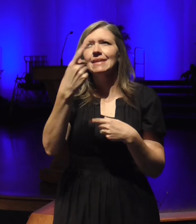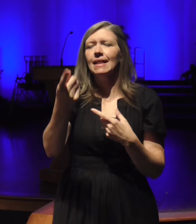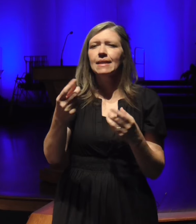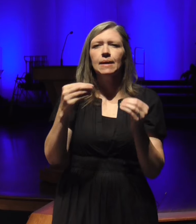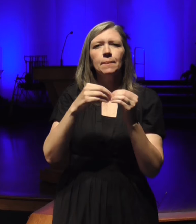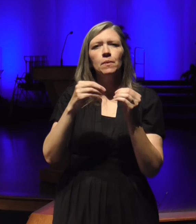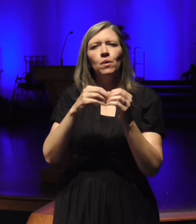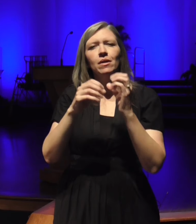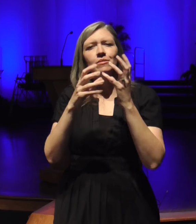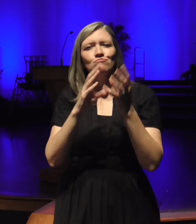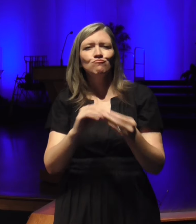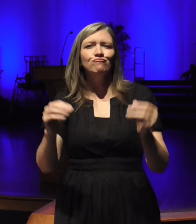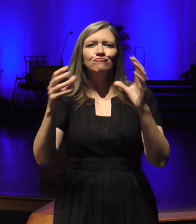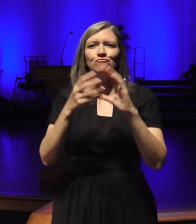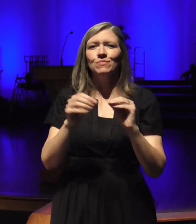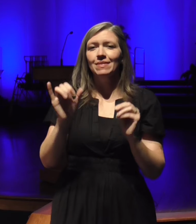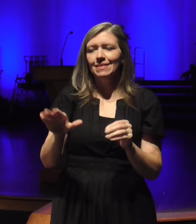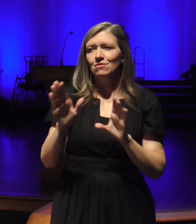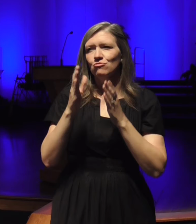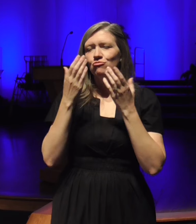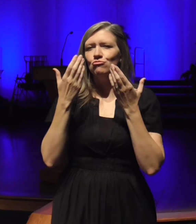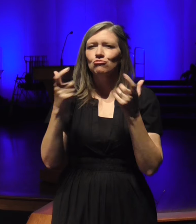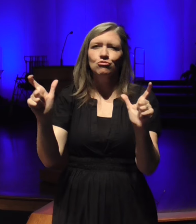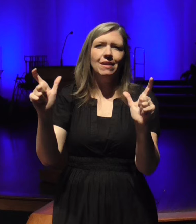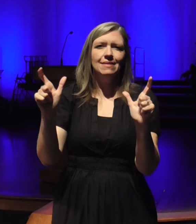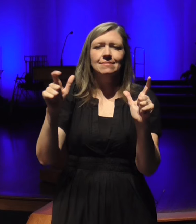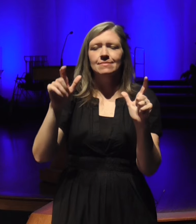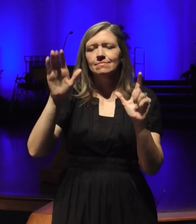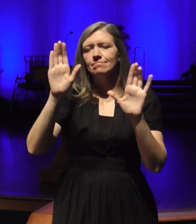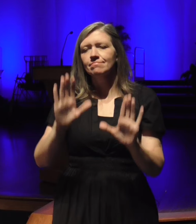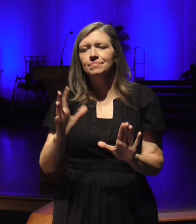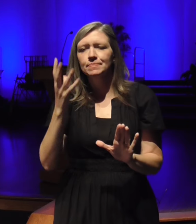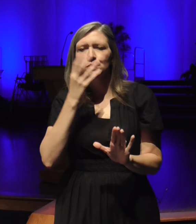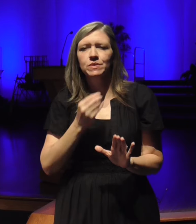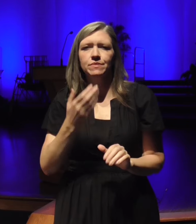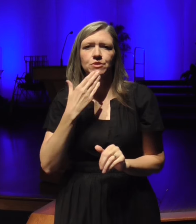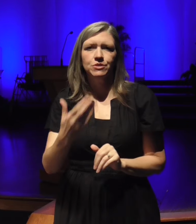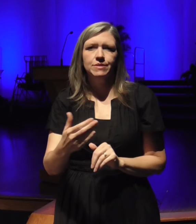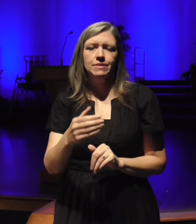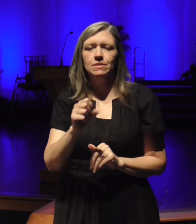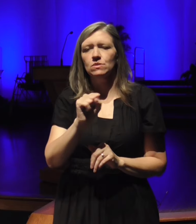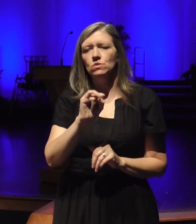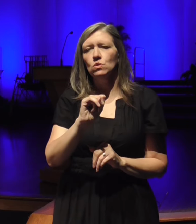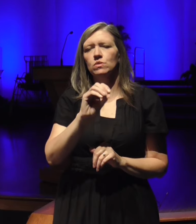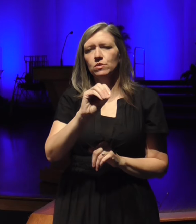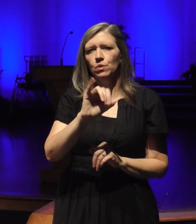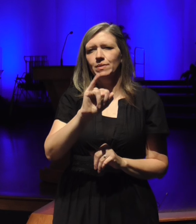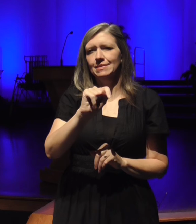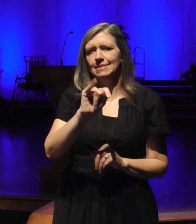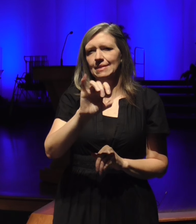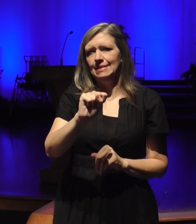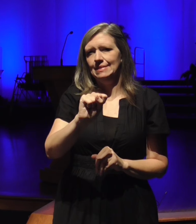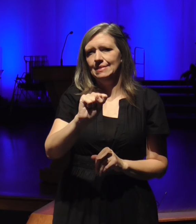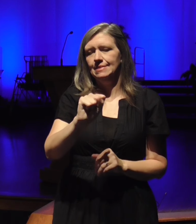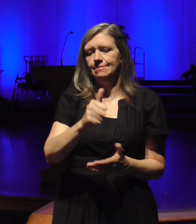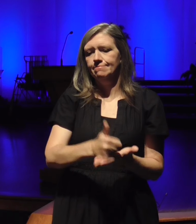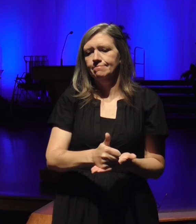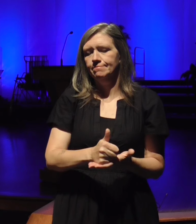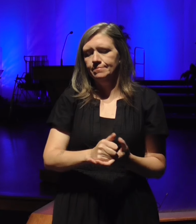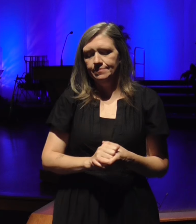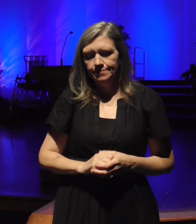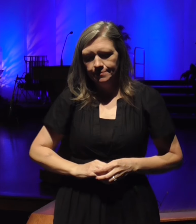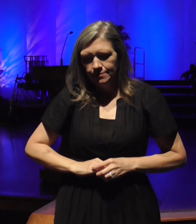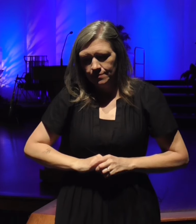is, and all of our days are but the forthcoming and the telling of this great and grand good. We let it